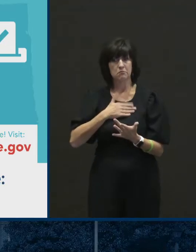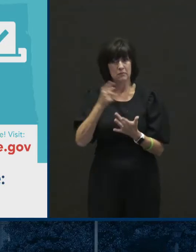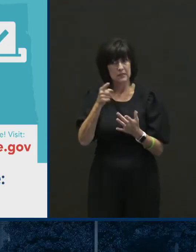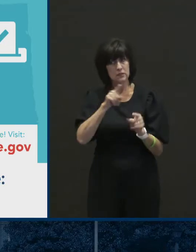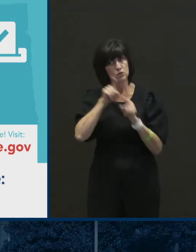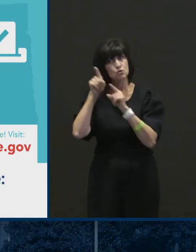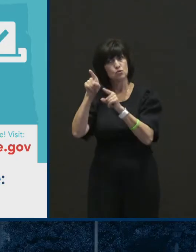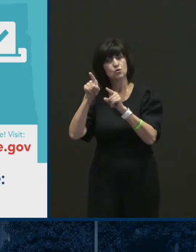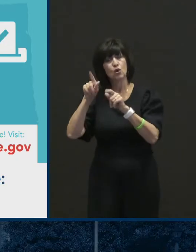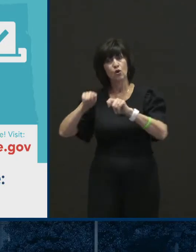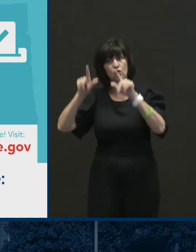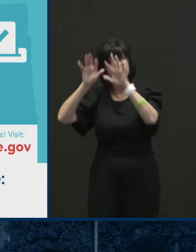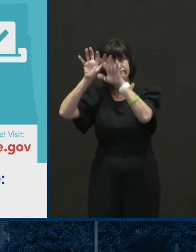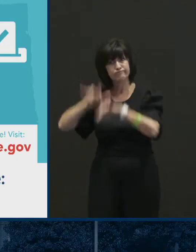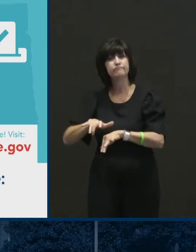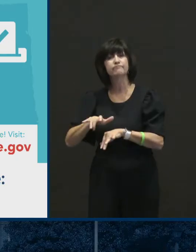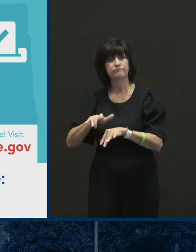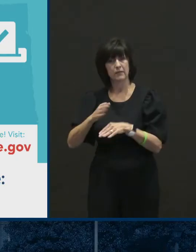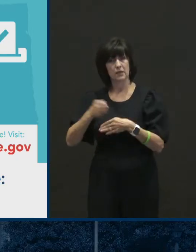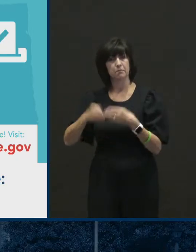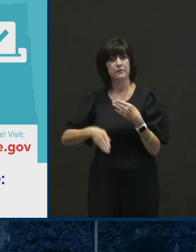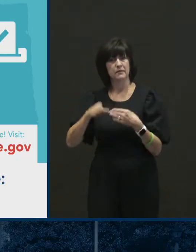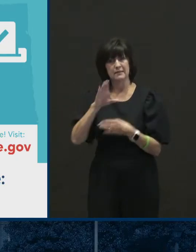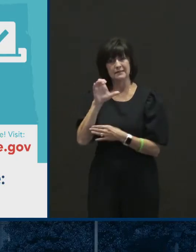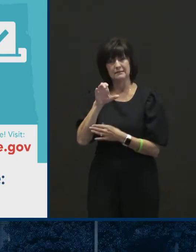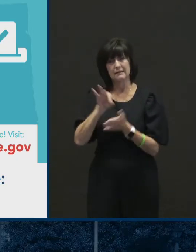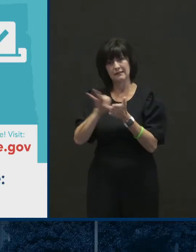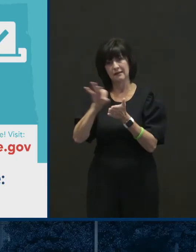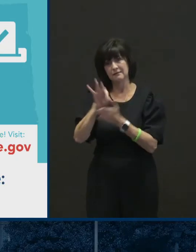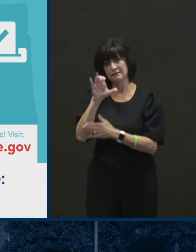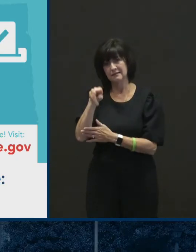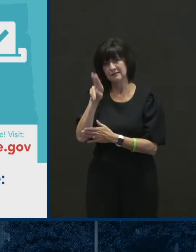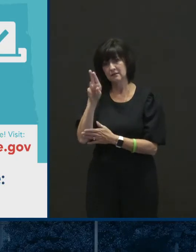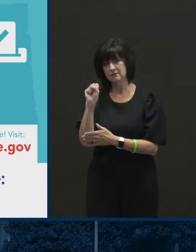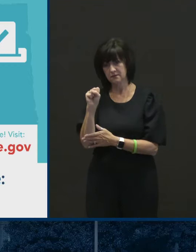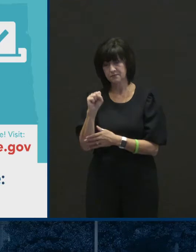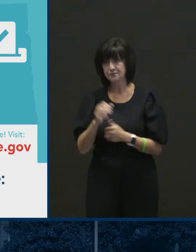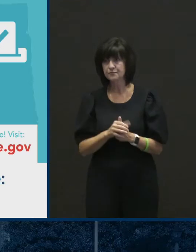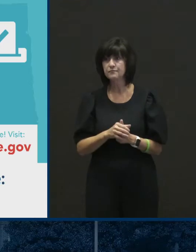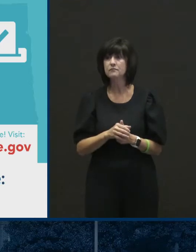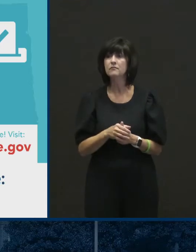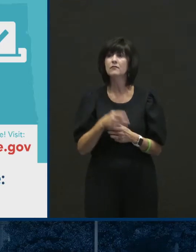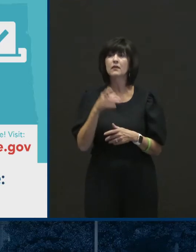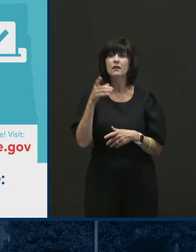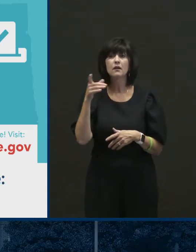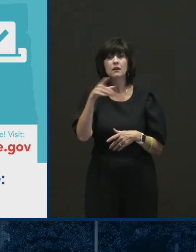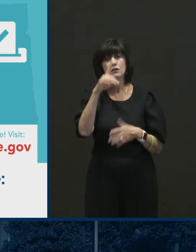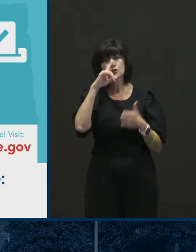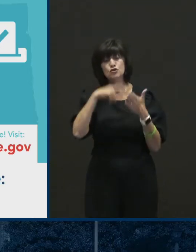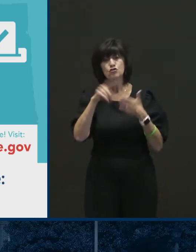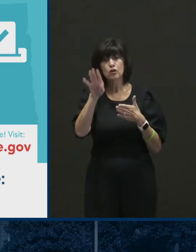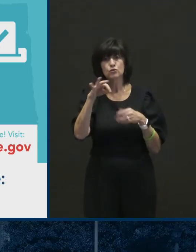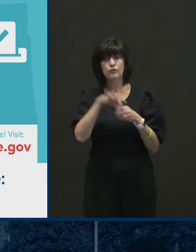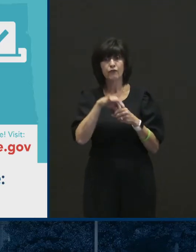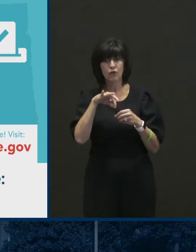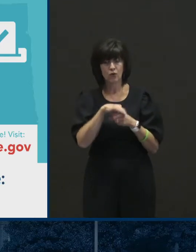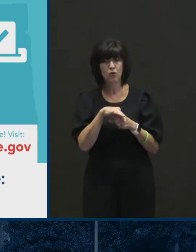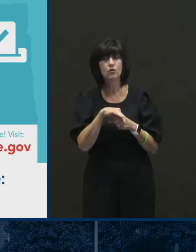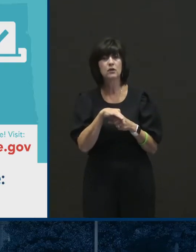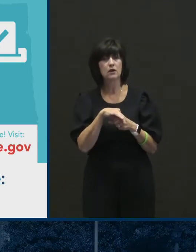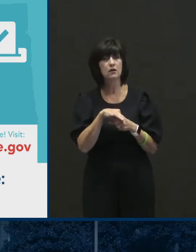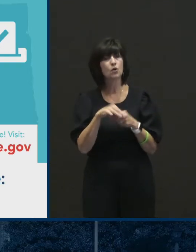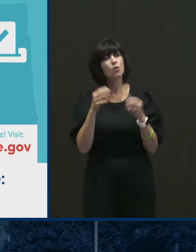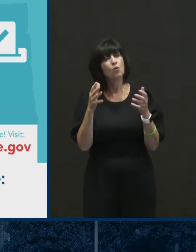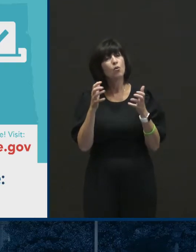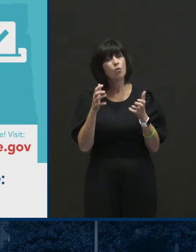of the pandemic public health risk of voting, to encourage as many people as would feel